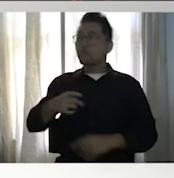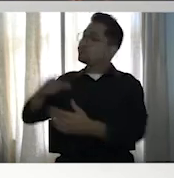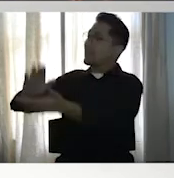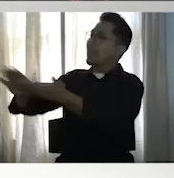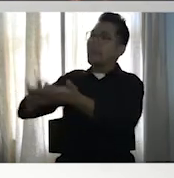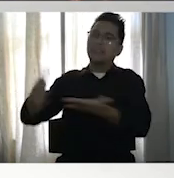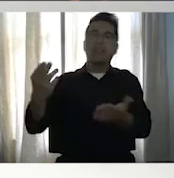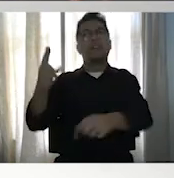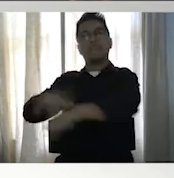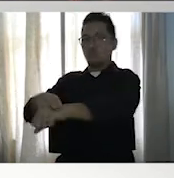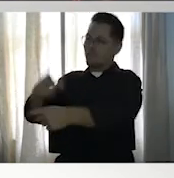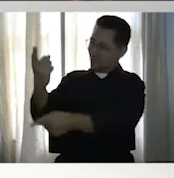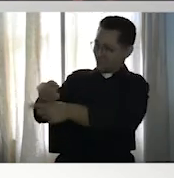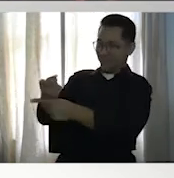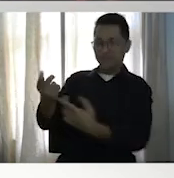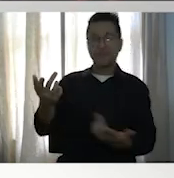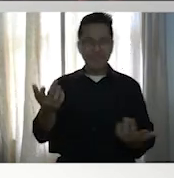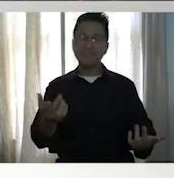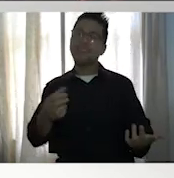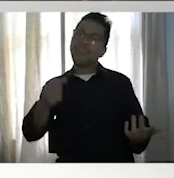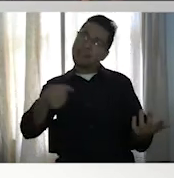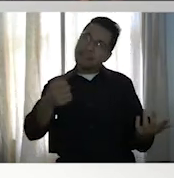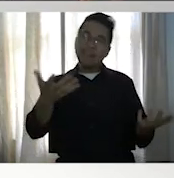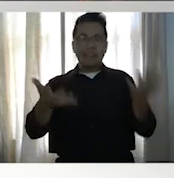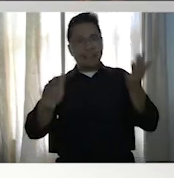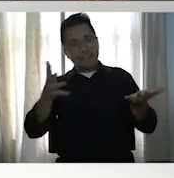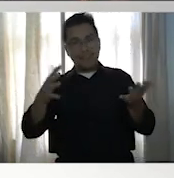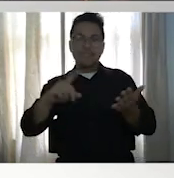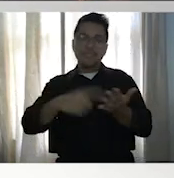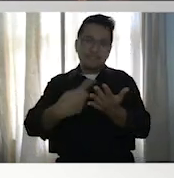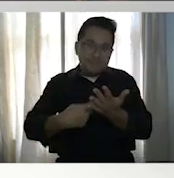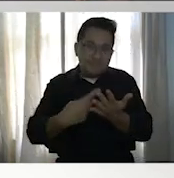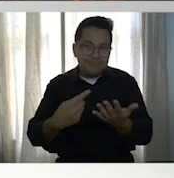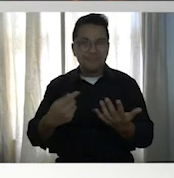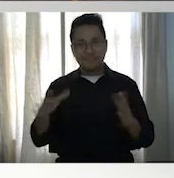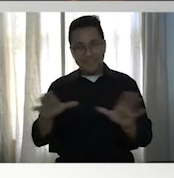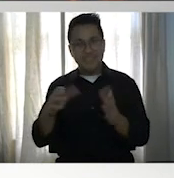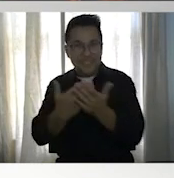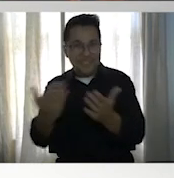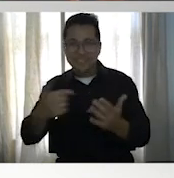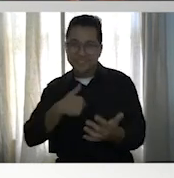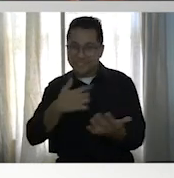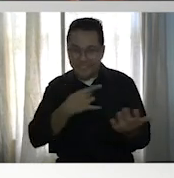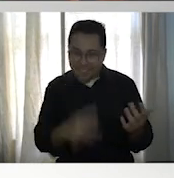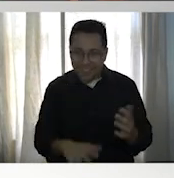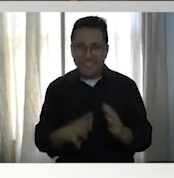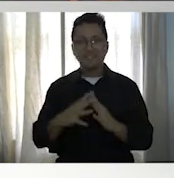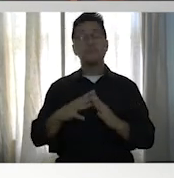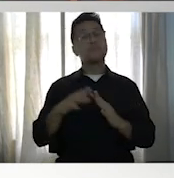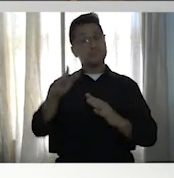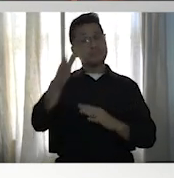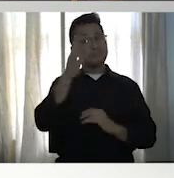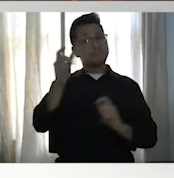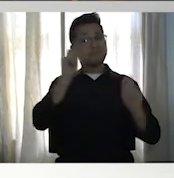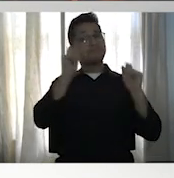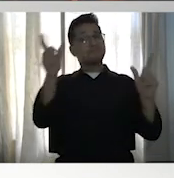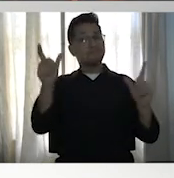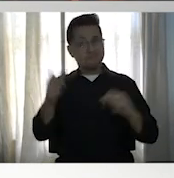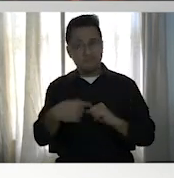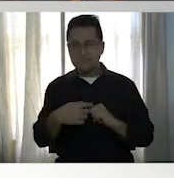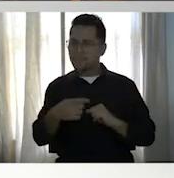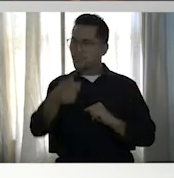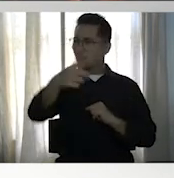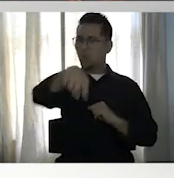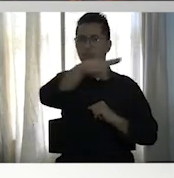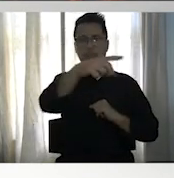Of course, right? I'm like, yeah, well, sometimes we do things we don't like. But, and you'd be surprised at what do